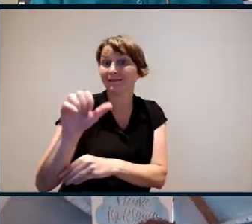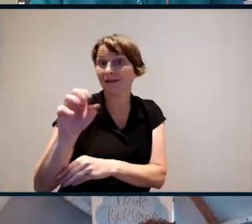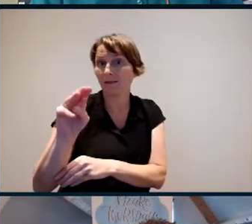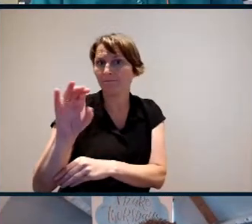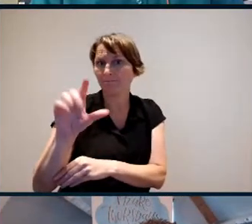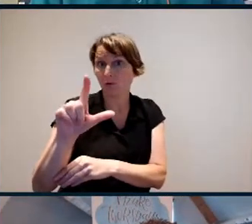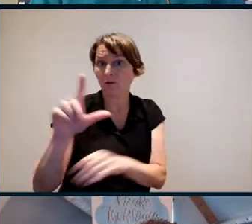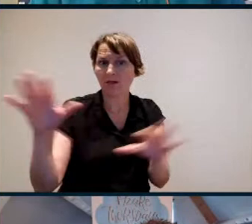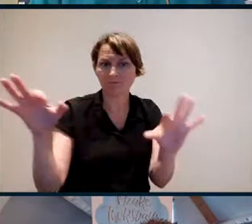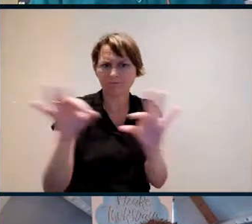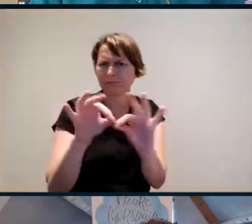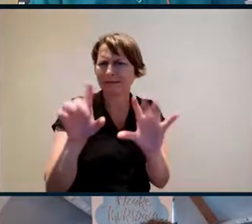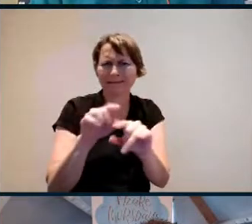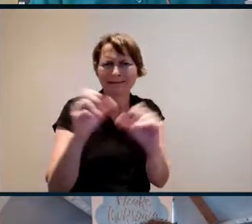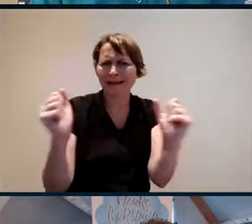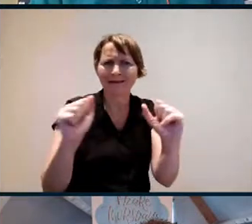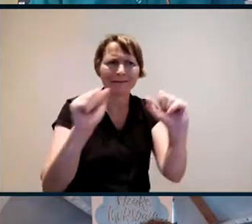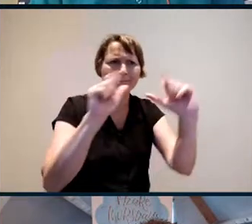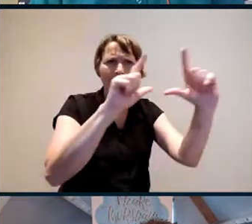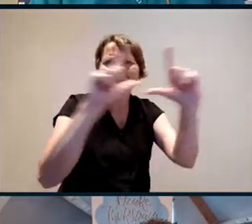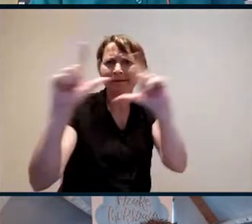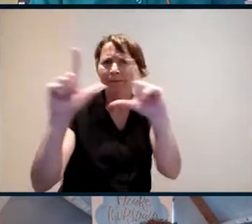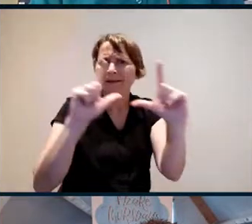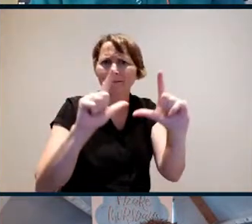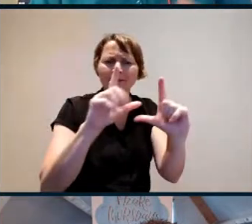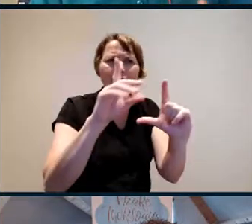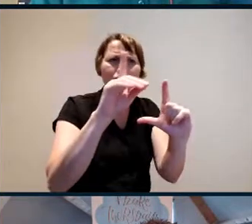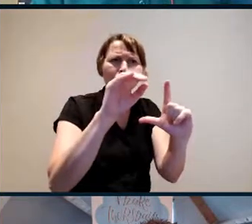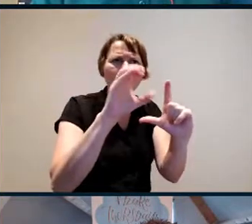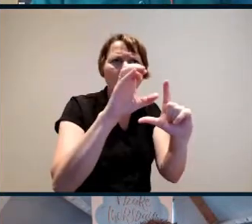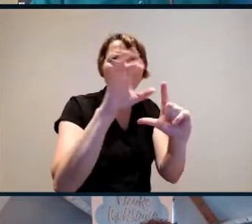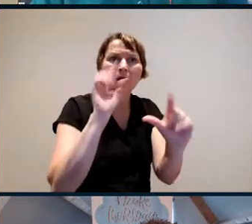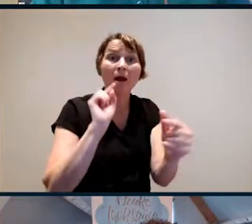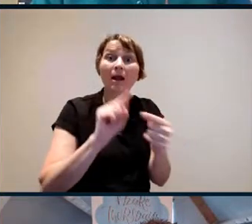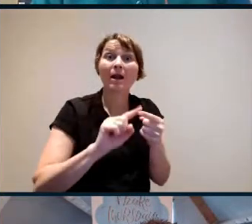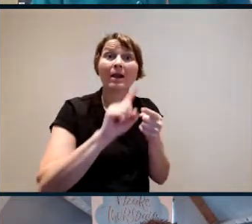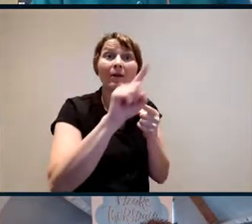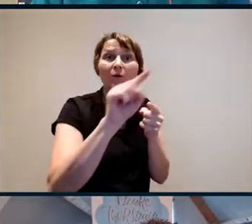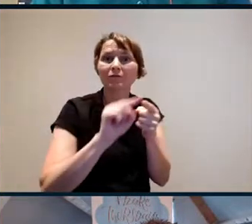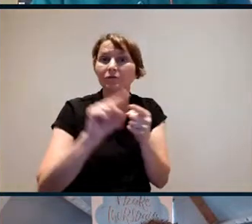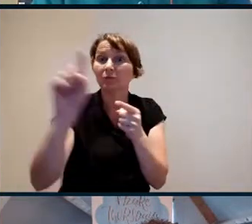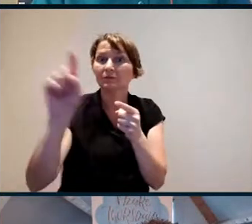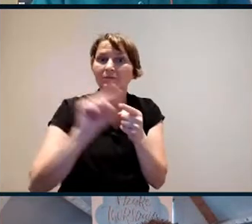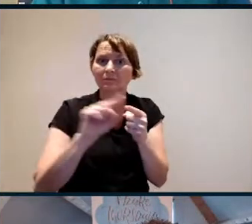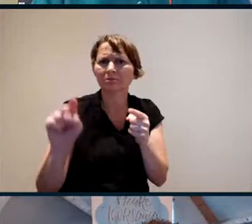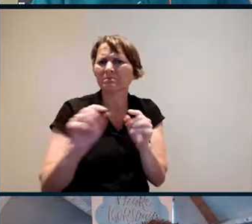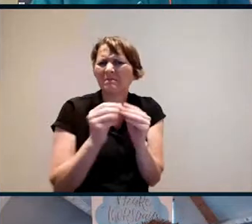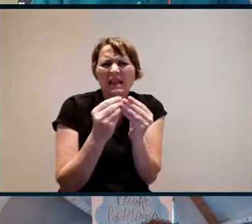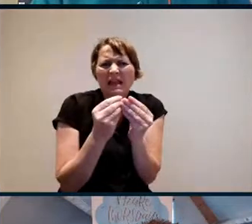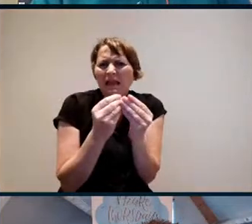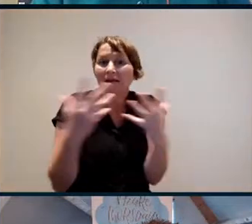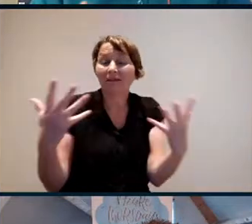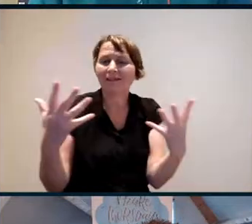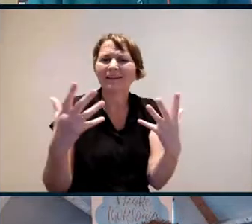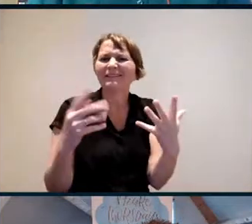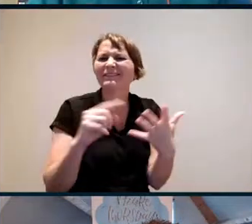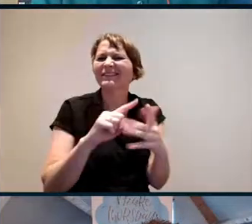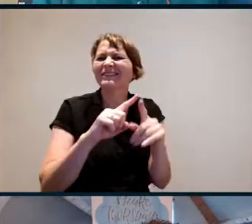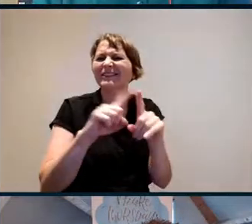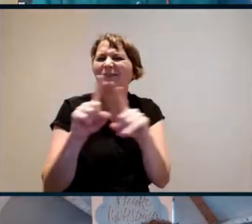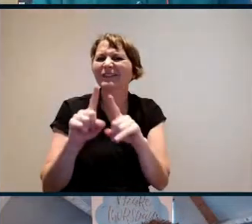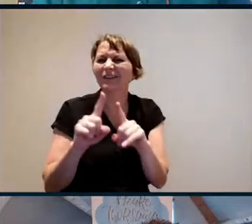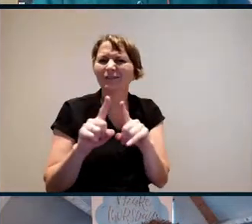link to all kinds of other stuff, other repositories. You can link to